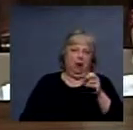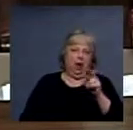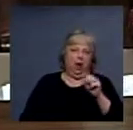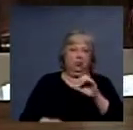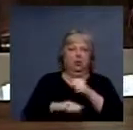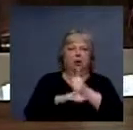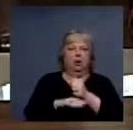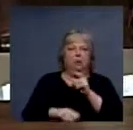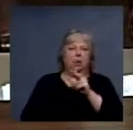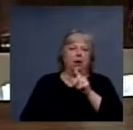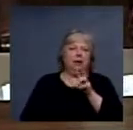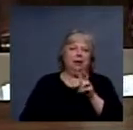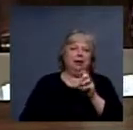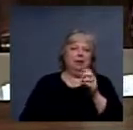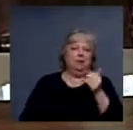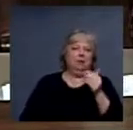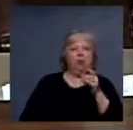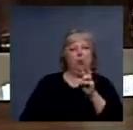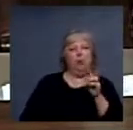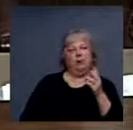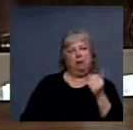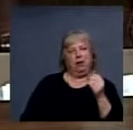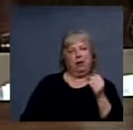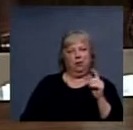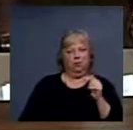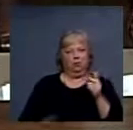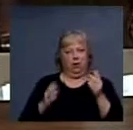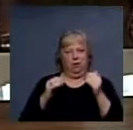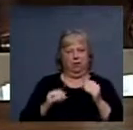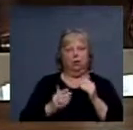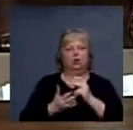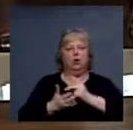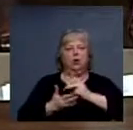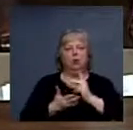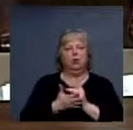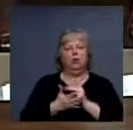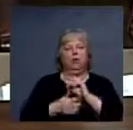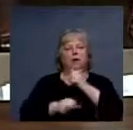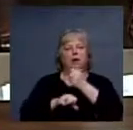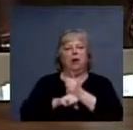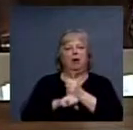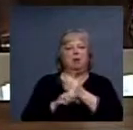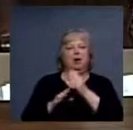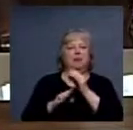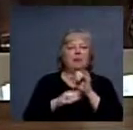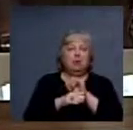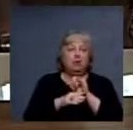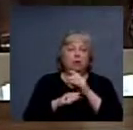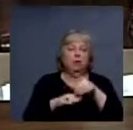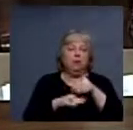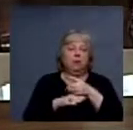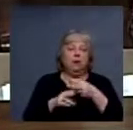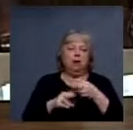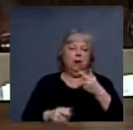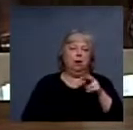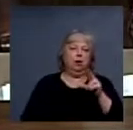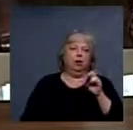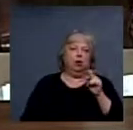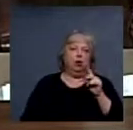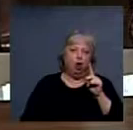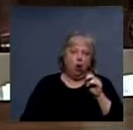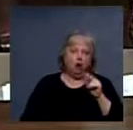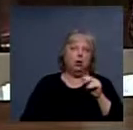at 2615 West 15th Street. An ordinance to approve a planned zoning development, establish a planned industrial district titled Garden Home Edition,